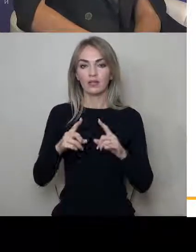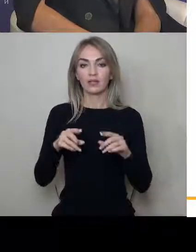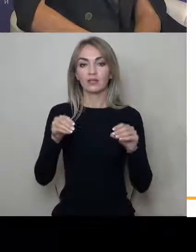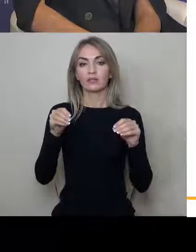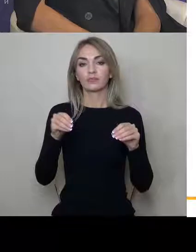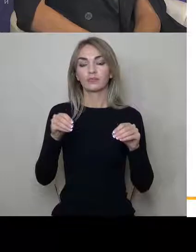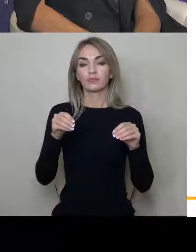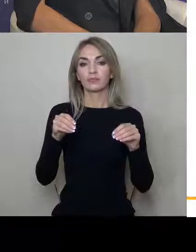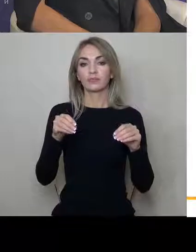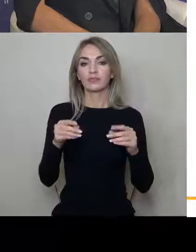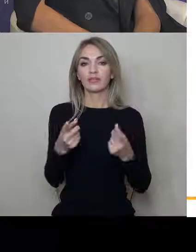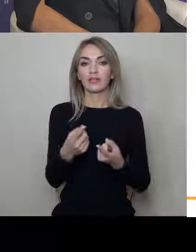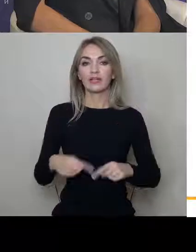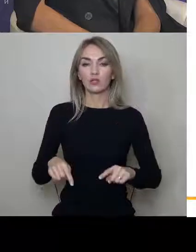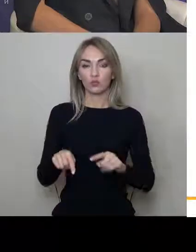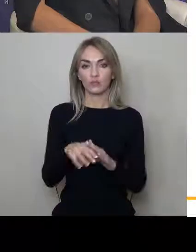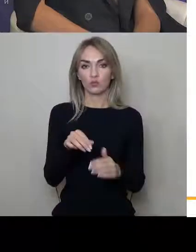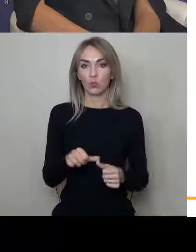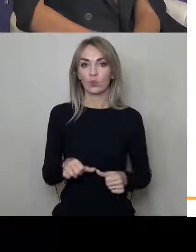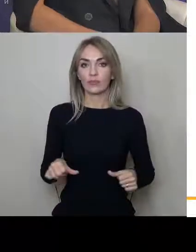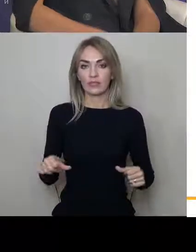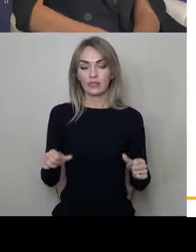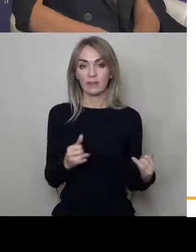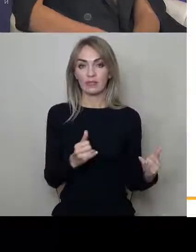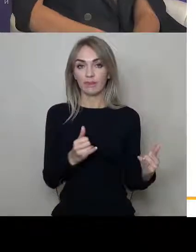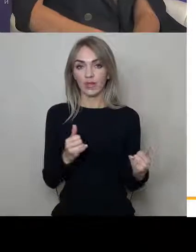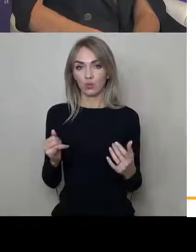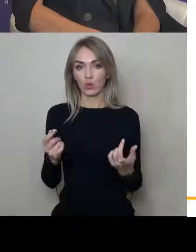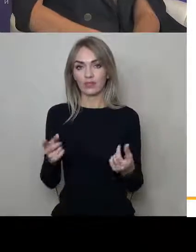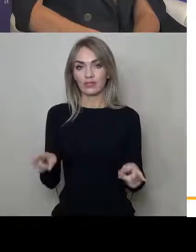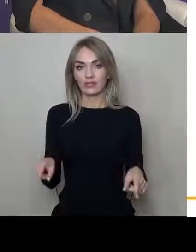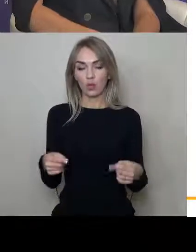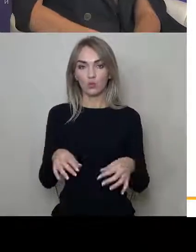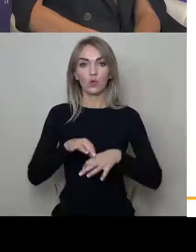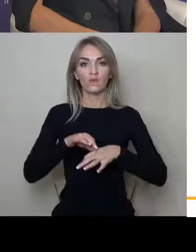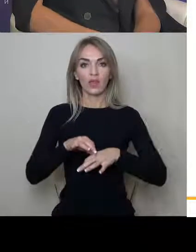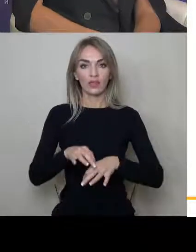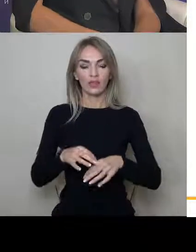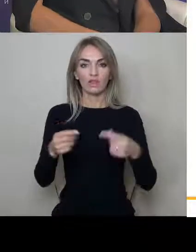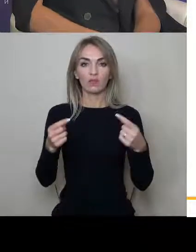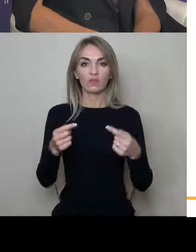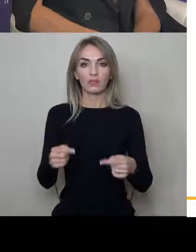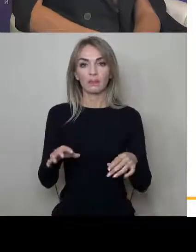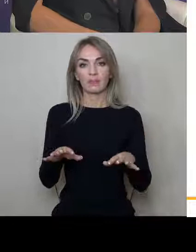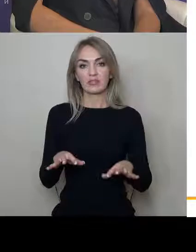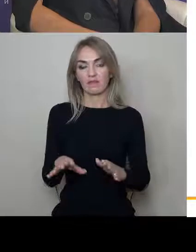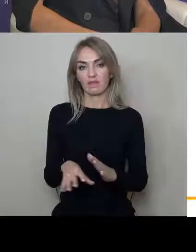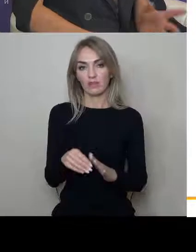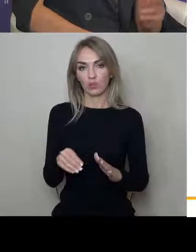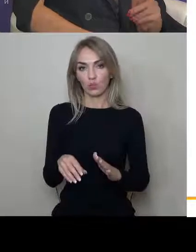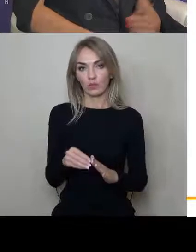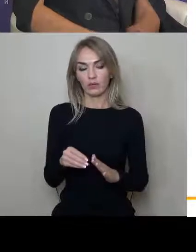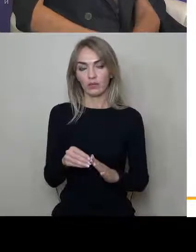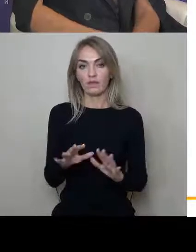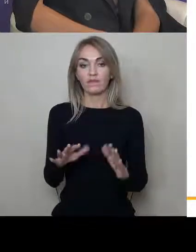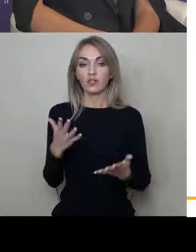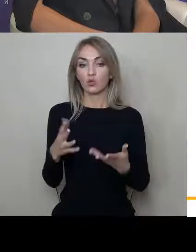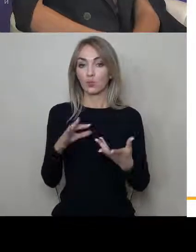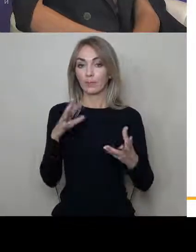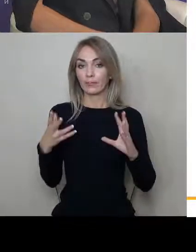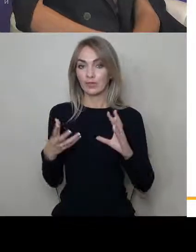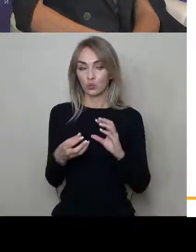results of Rayon councils. Or it also deals with action, inaction, and decisions of the